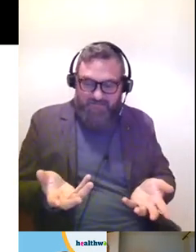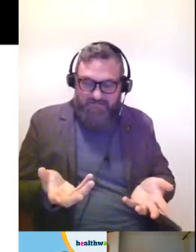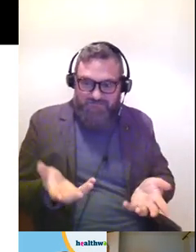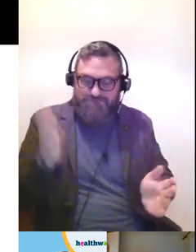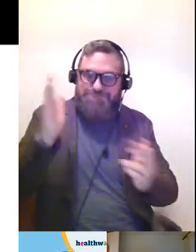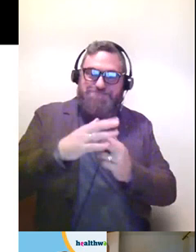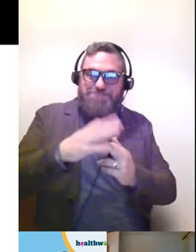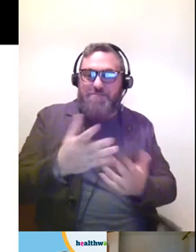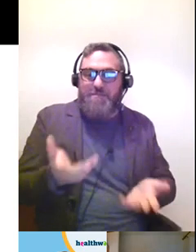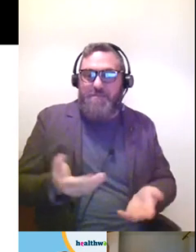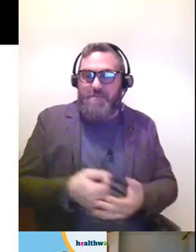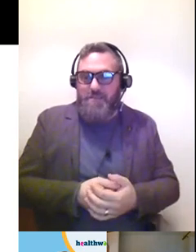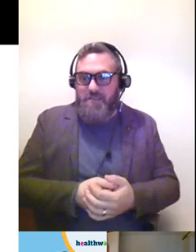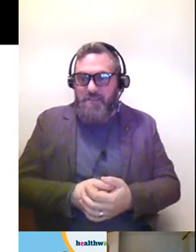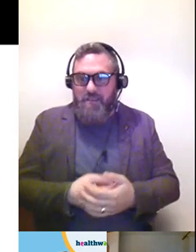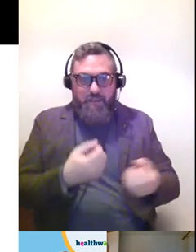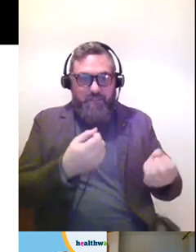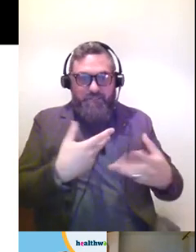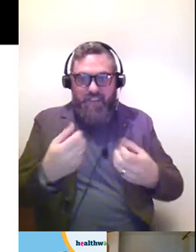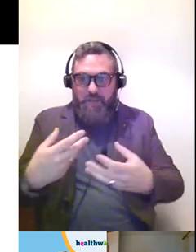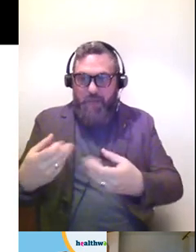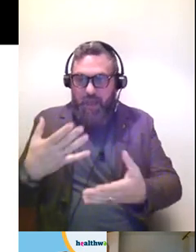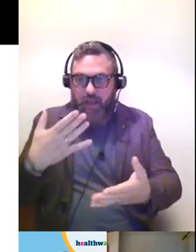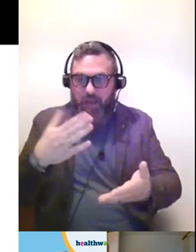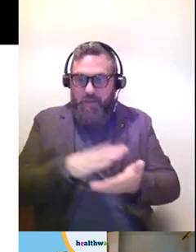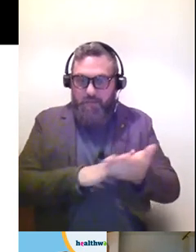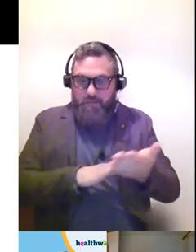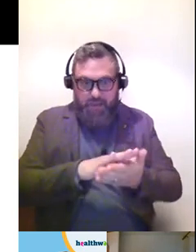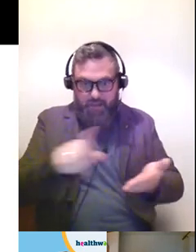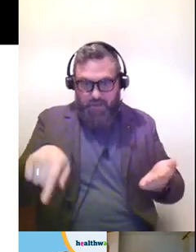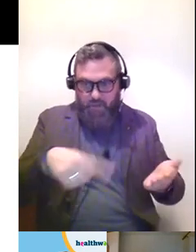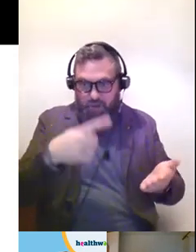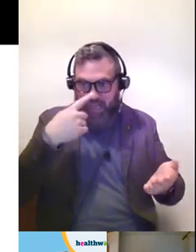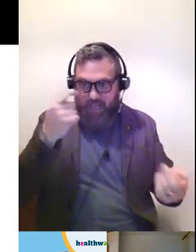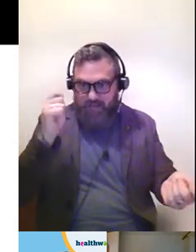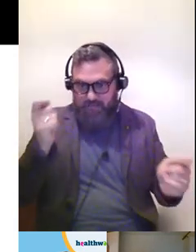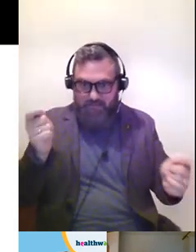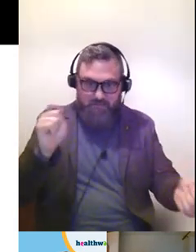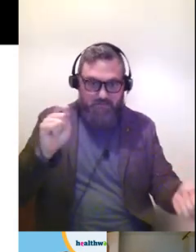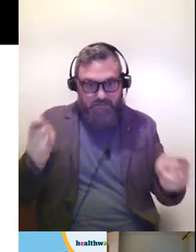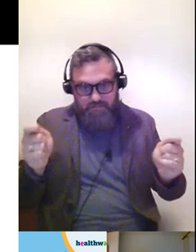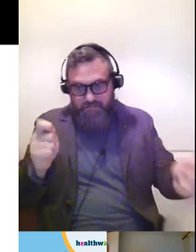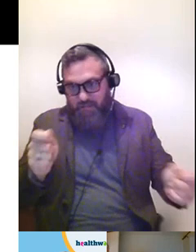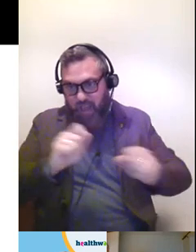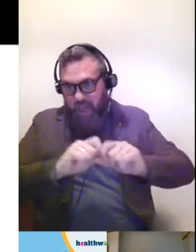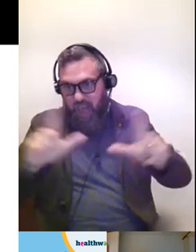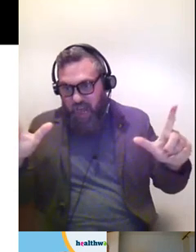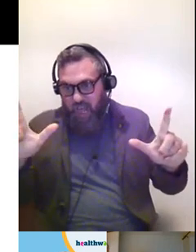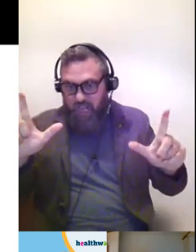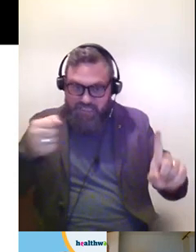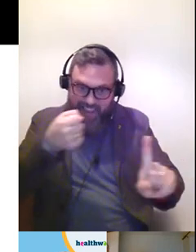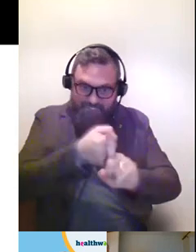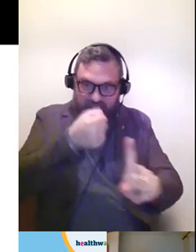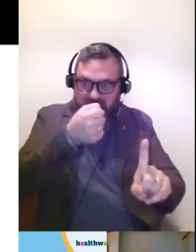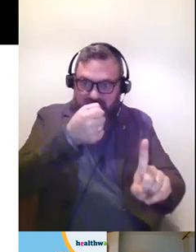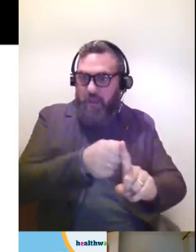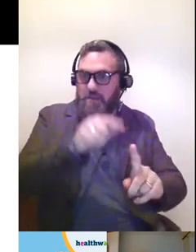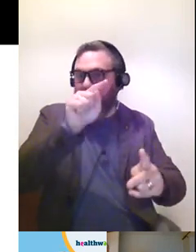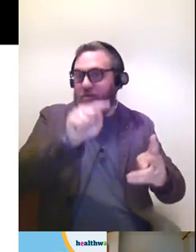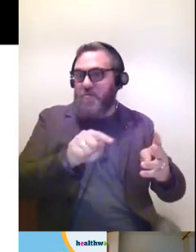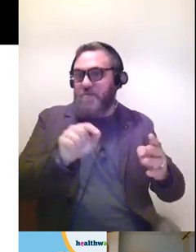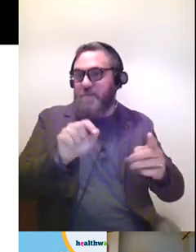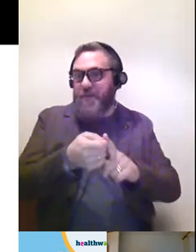essential. And of course, the feedback today will mean that we can highlight and emphasise some of these areas that perhaps aren't coming out as well.